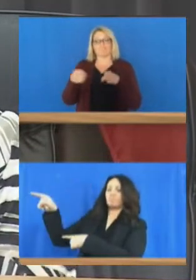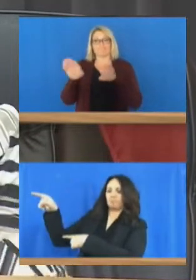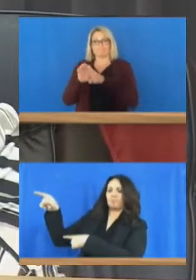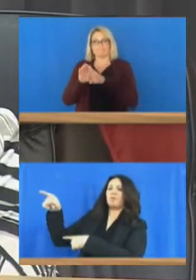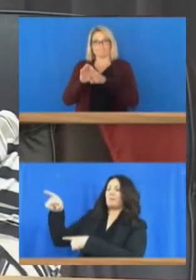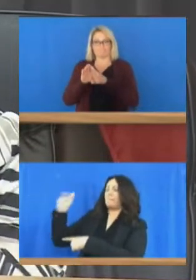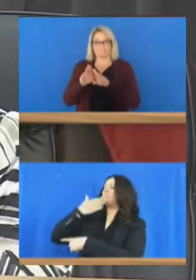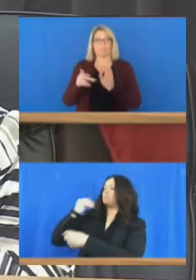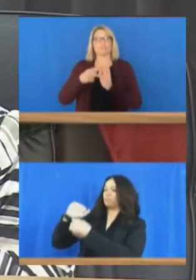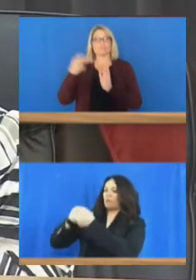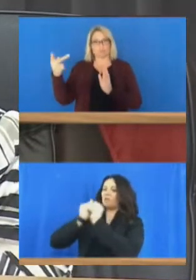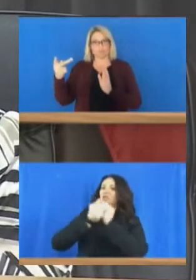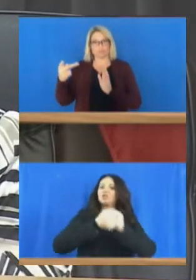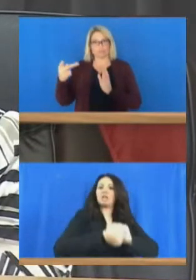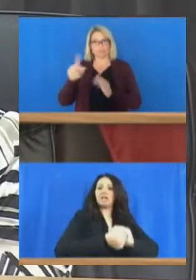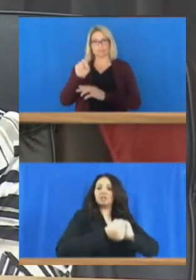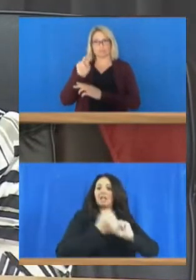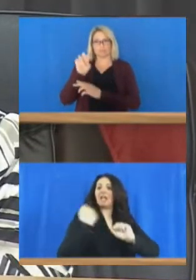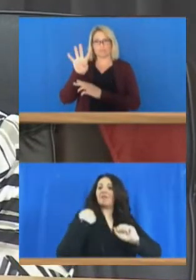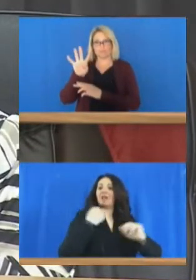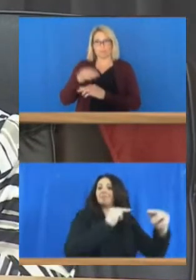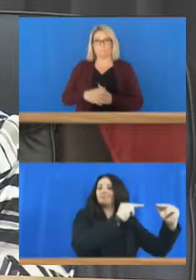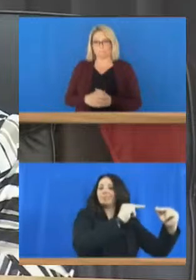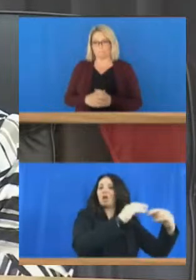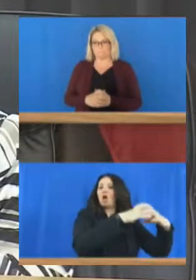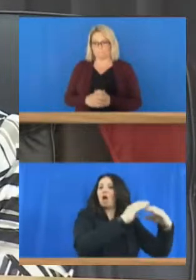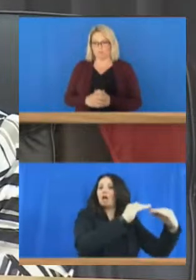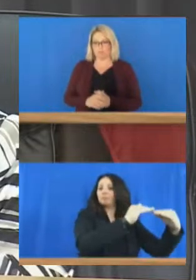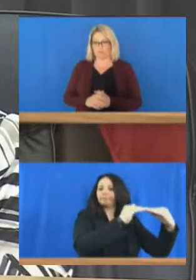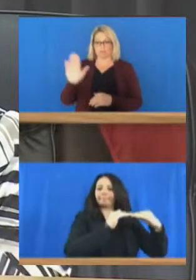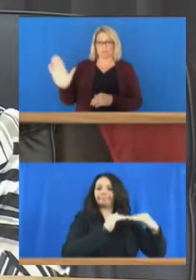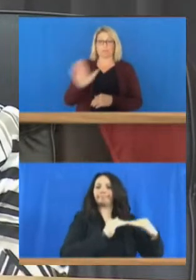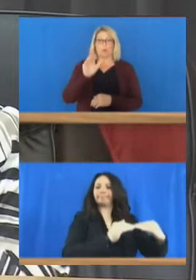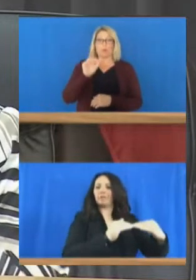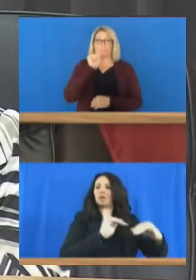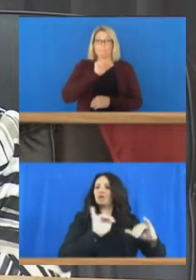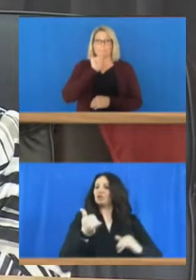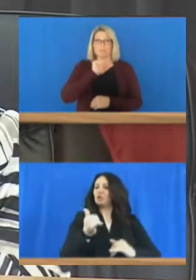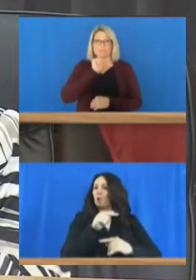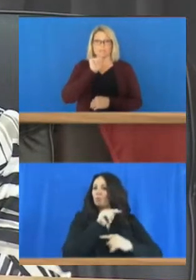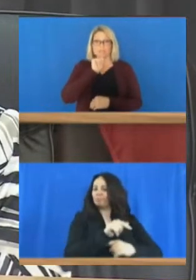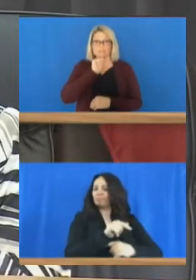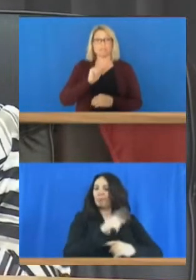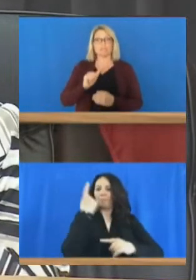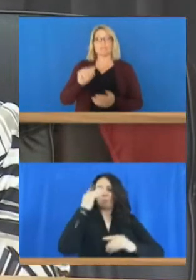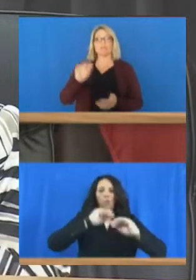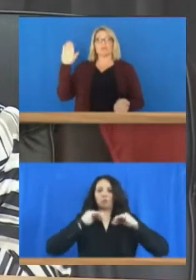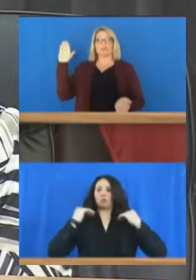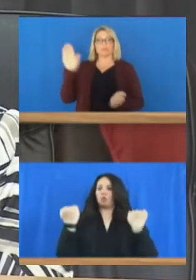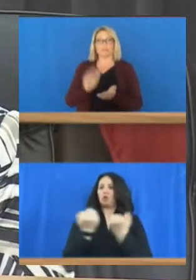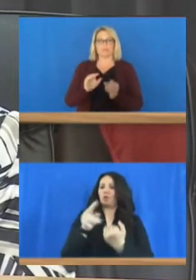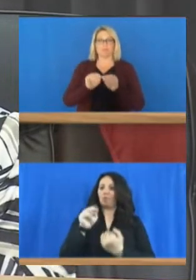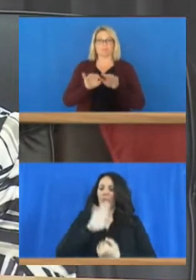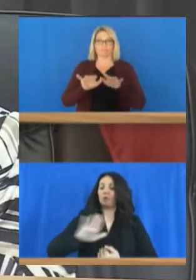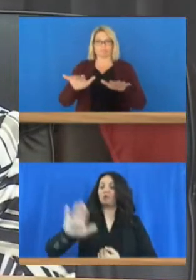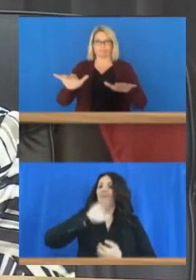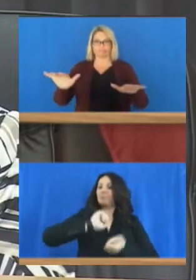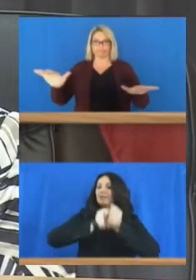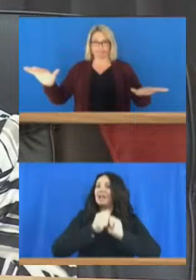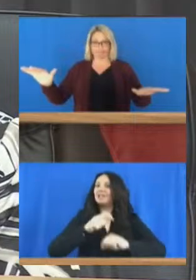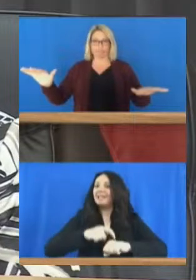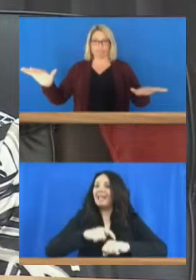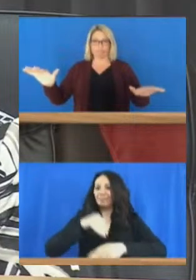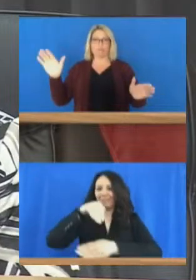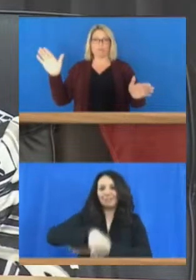Falls has declined, and there have been no new cases of community transmission. Very, very good news. While the risk of further